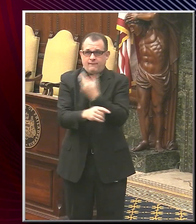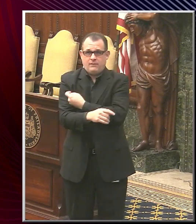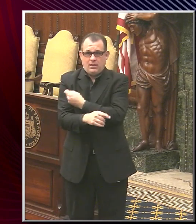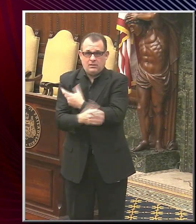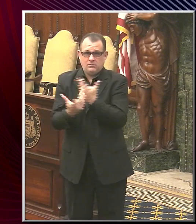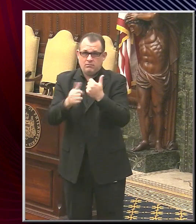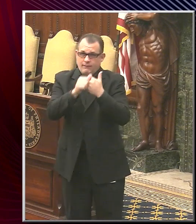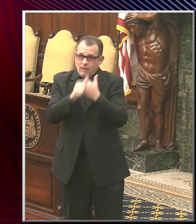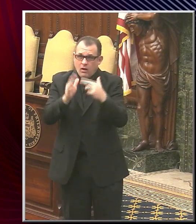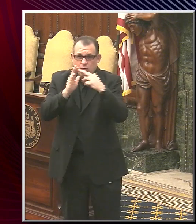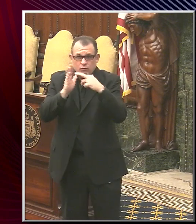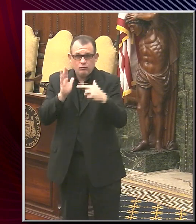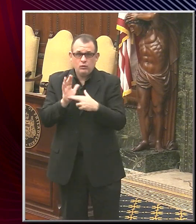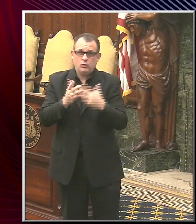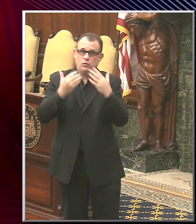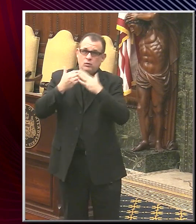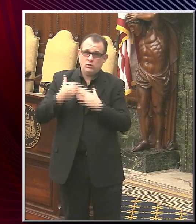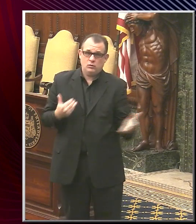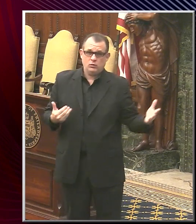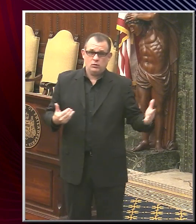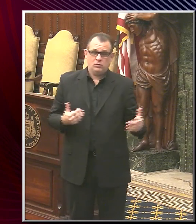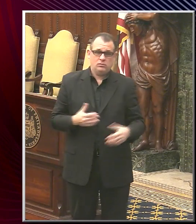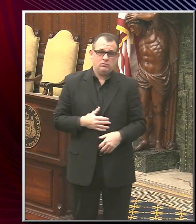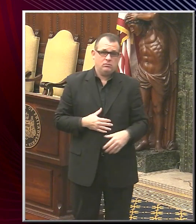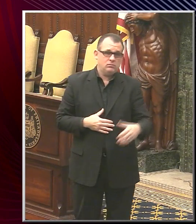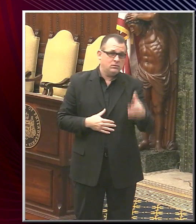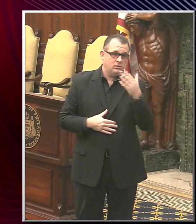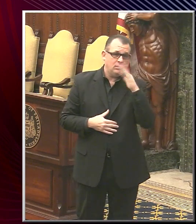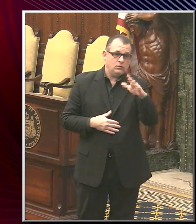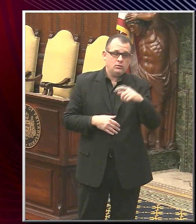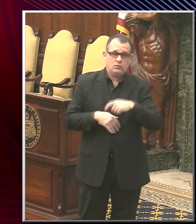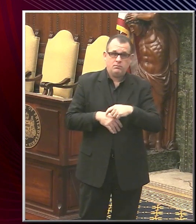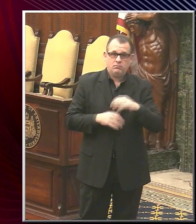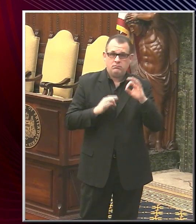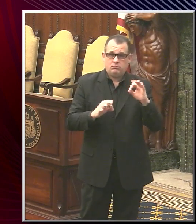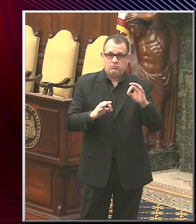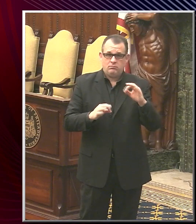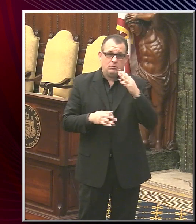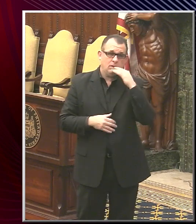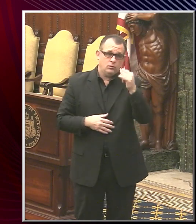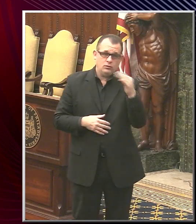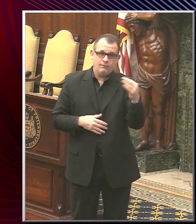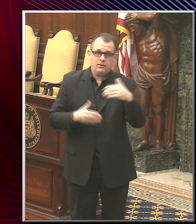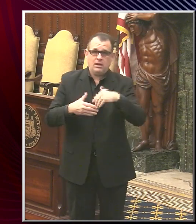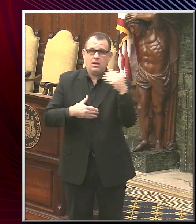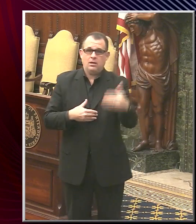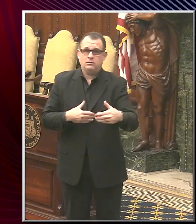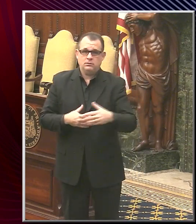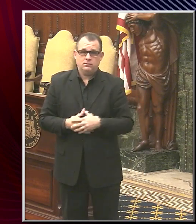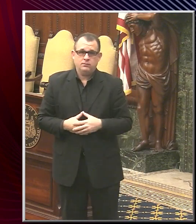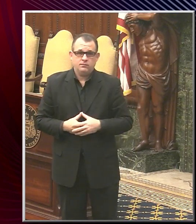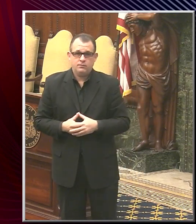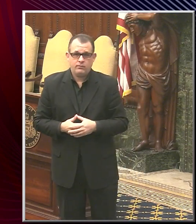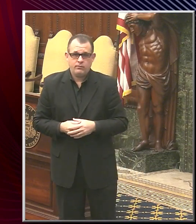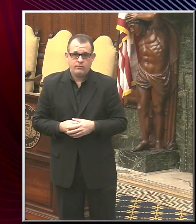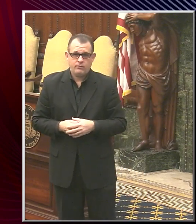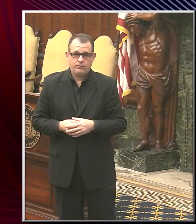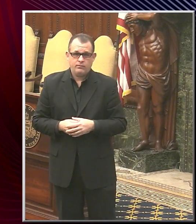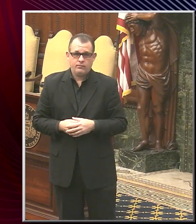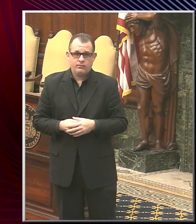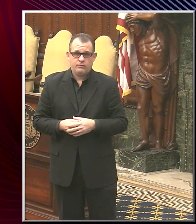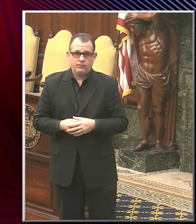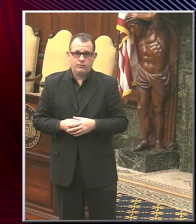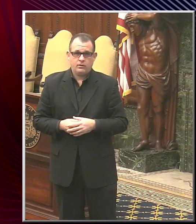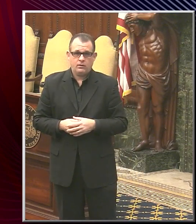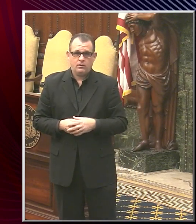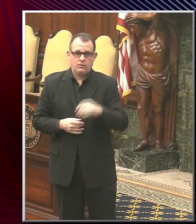now. Thank you. Appreciate your time. Thank you, Jeff. Next up, we have Johan Calhoun from Chalkbeat.